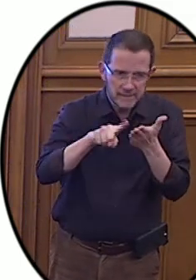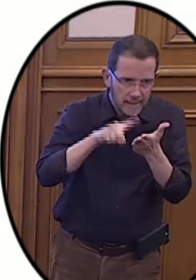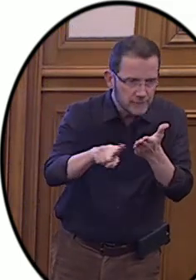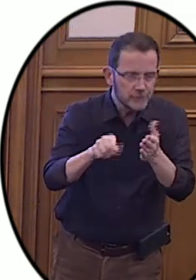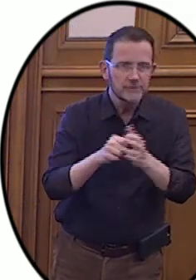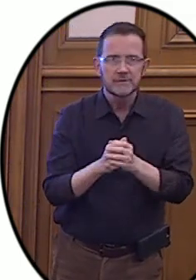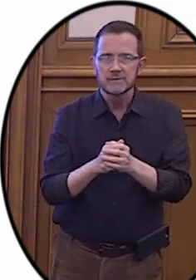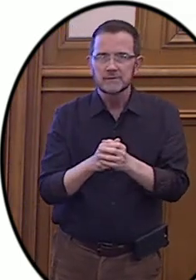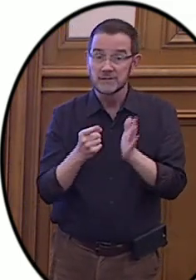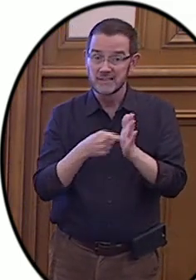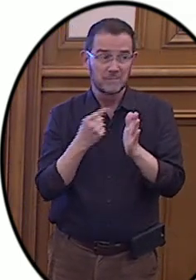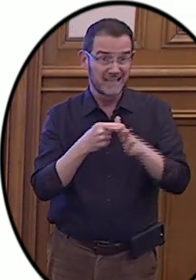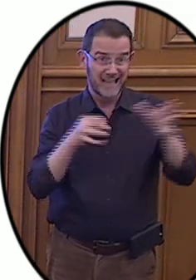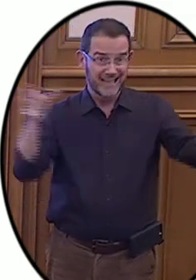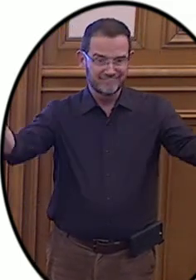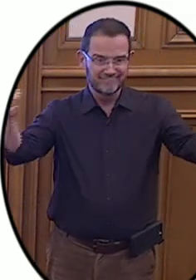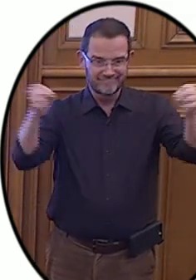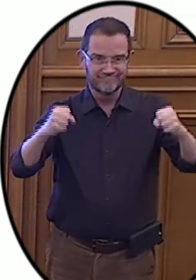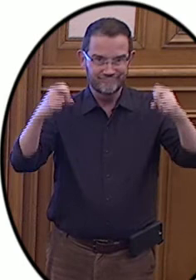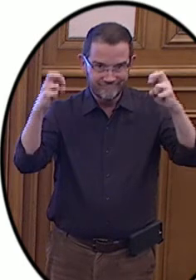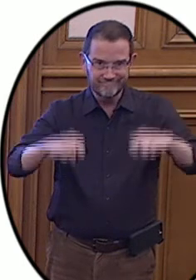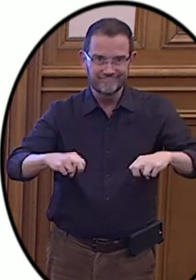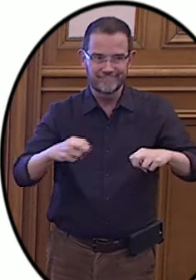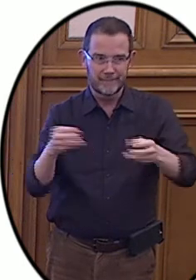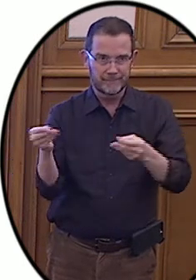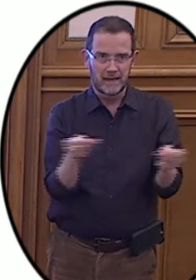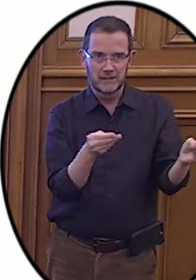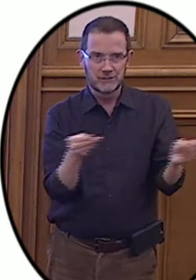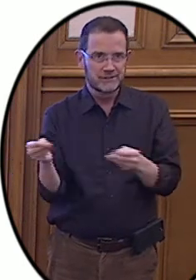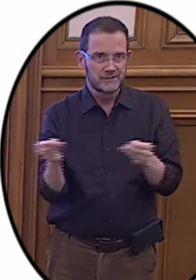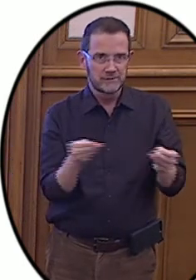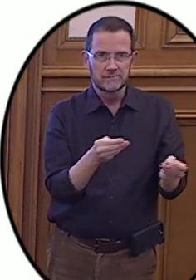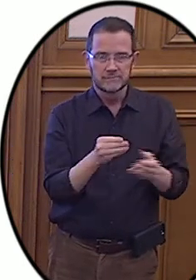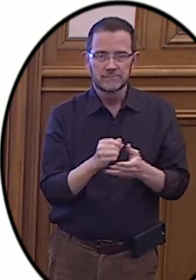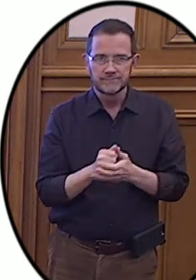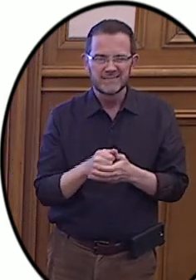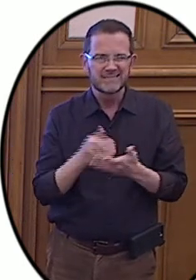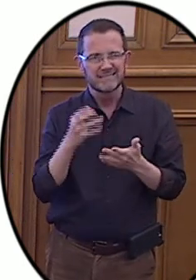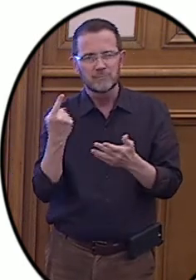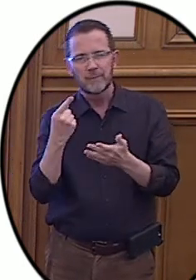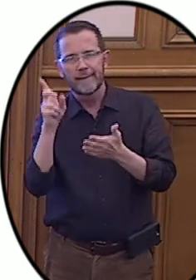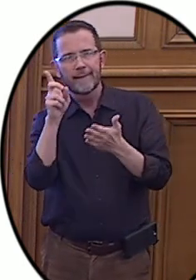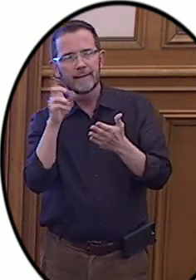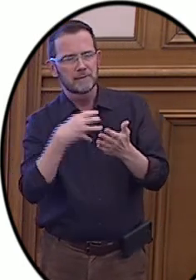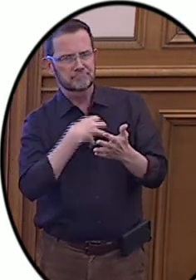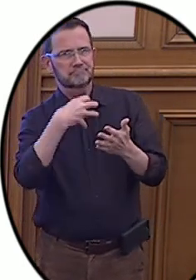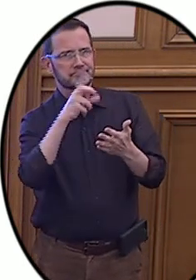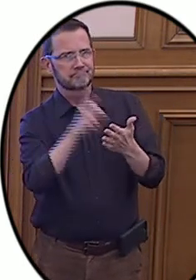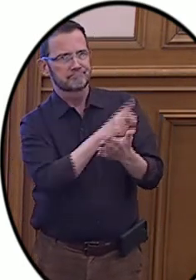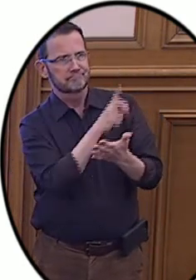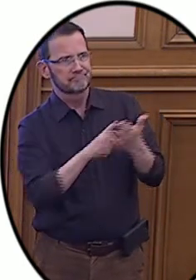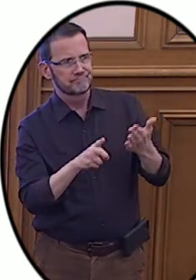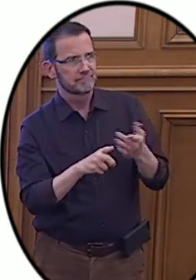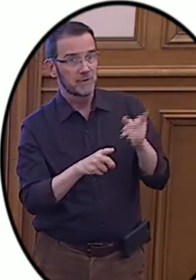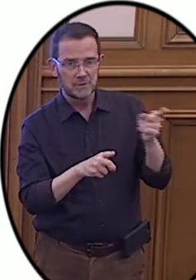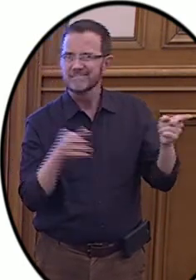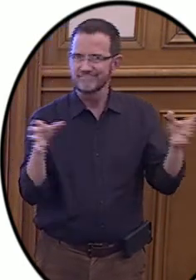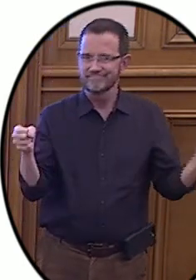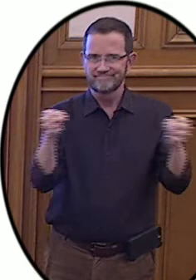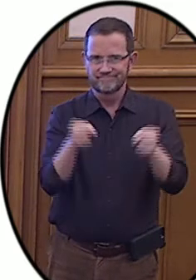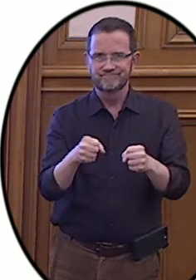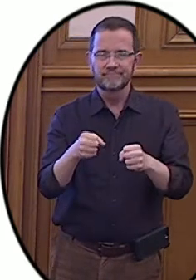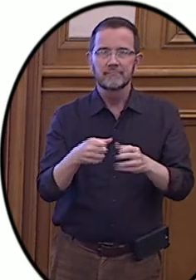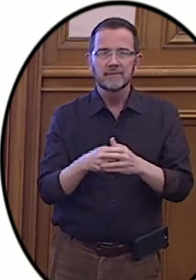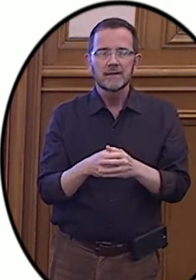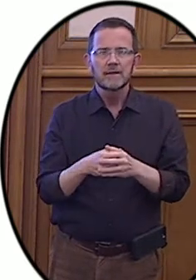of discrimination complaints. And we have a number of community relations programs that